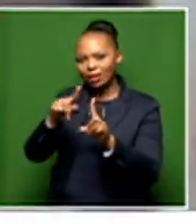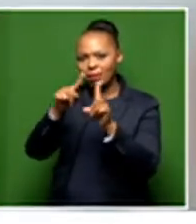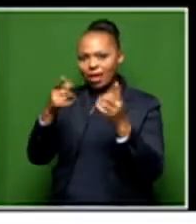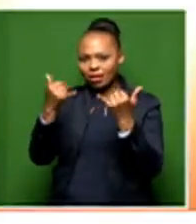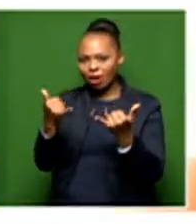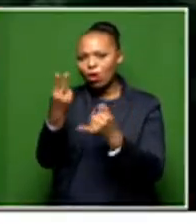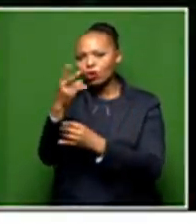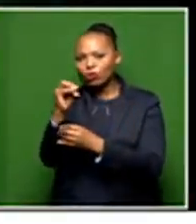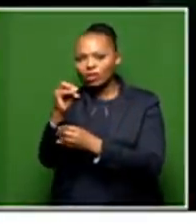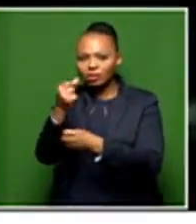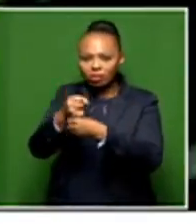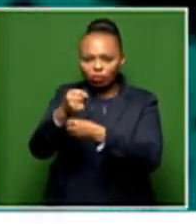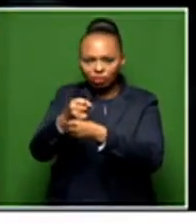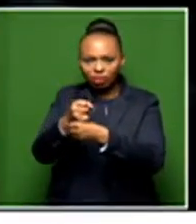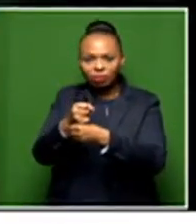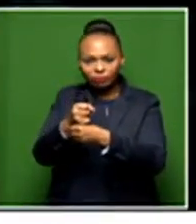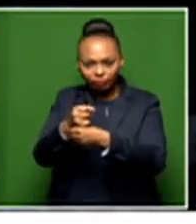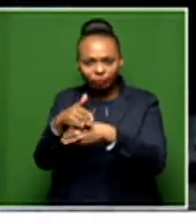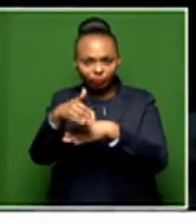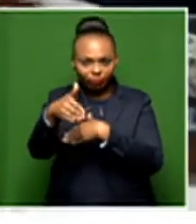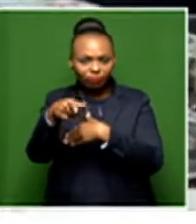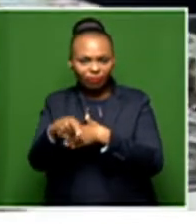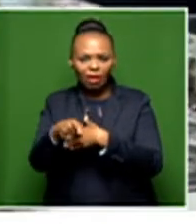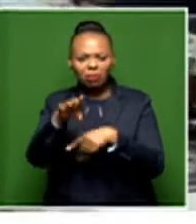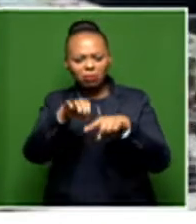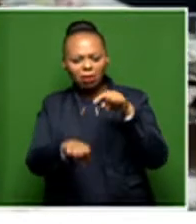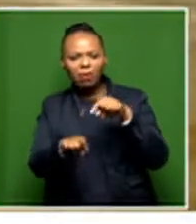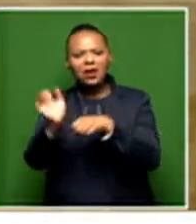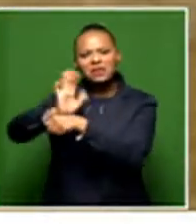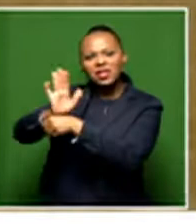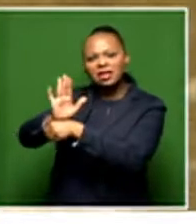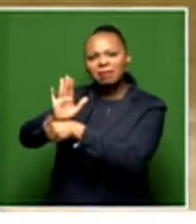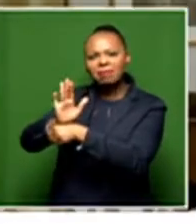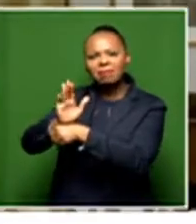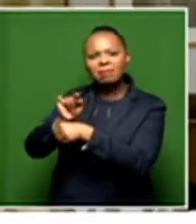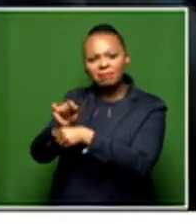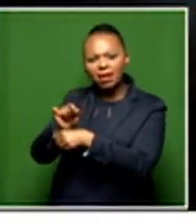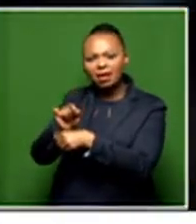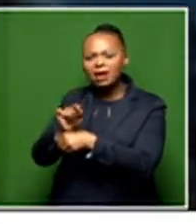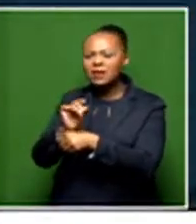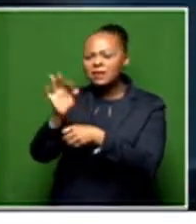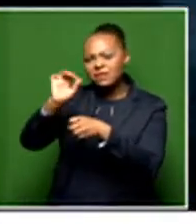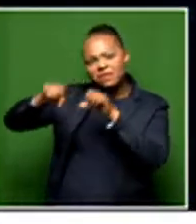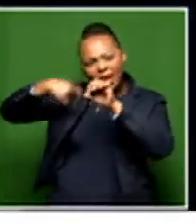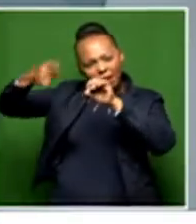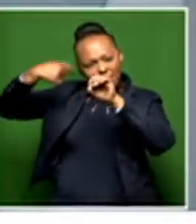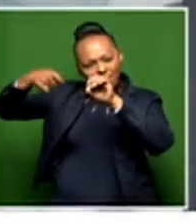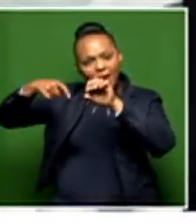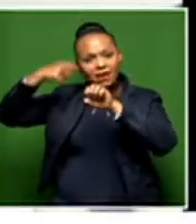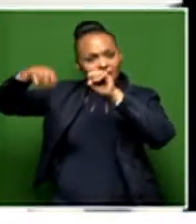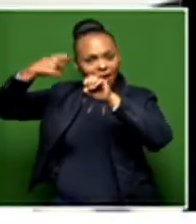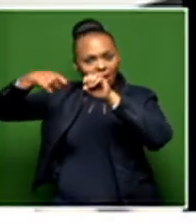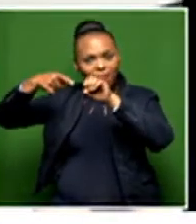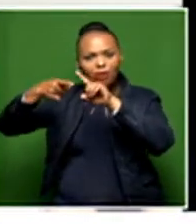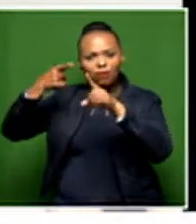century, around the middle there, where we pick up on the film In the Dusk, an exquisitely filmed film